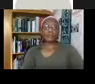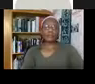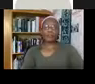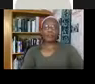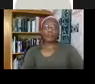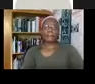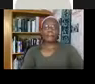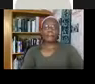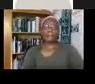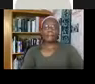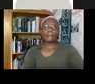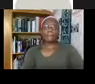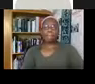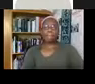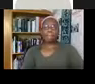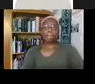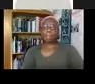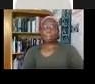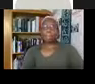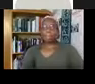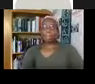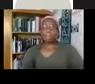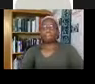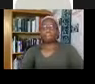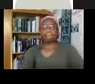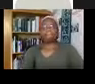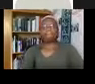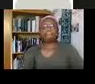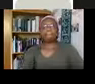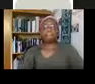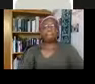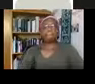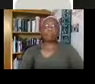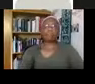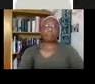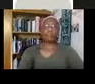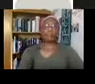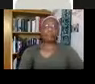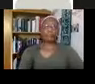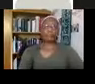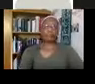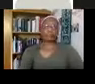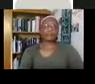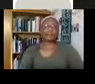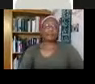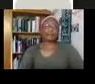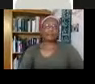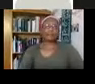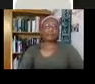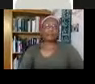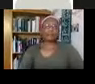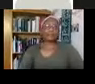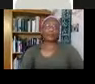its gypsy encampment, to be in but not of. This is the path of the subversive intellectual in the